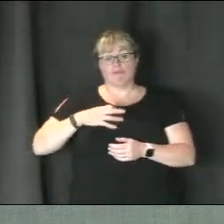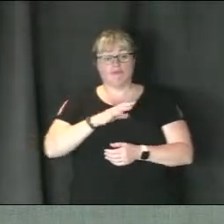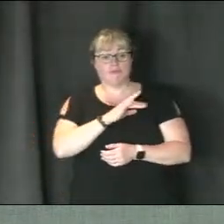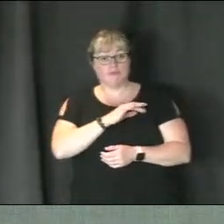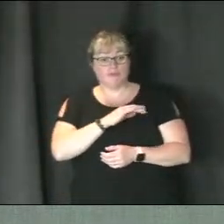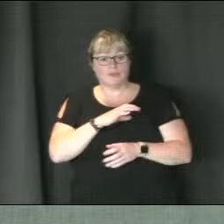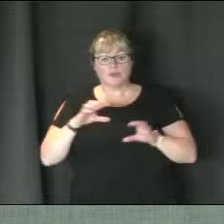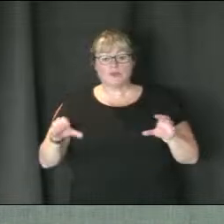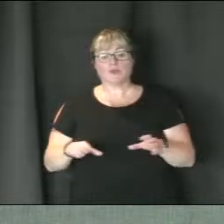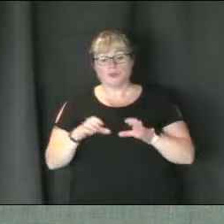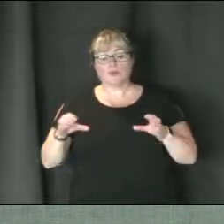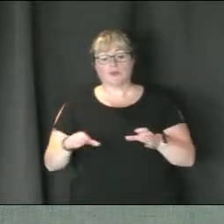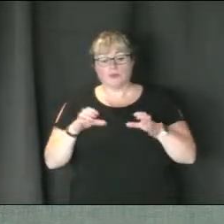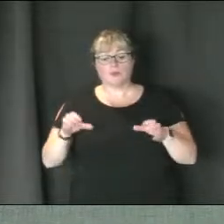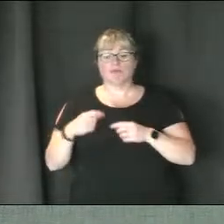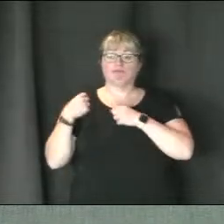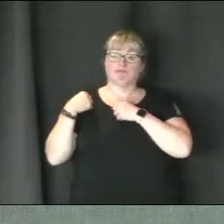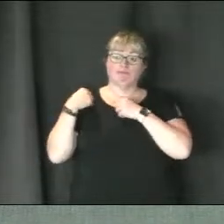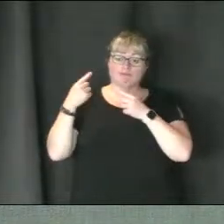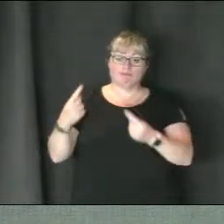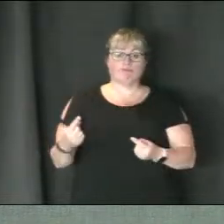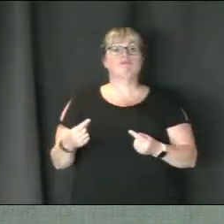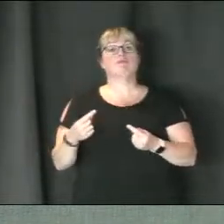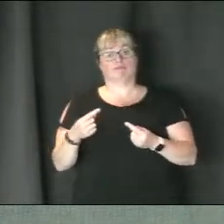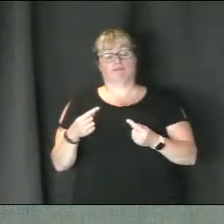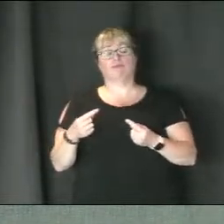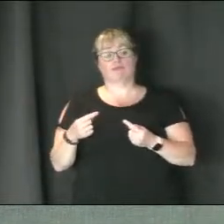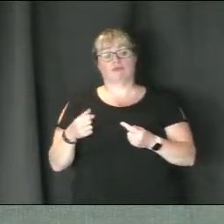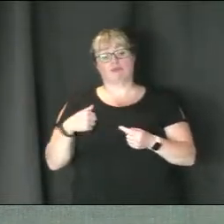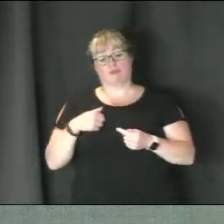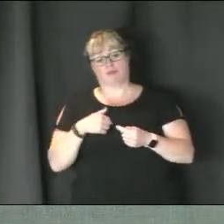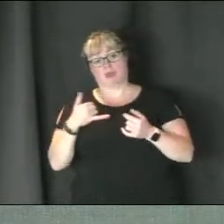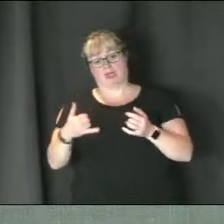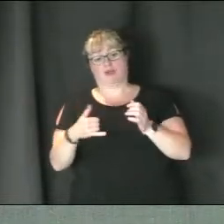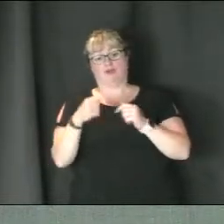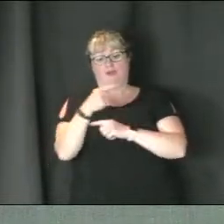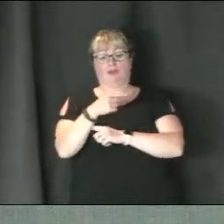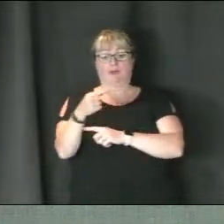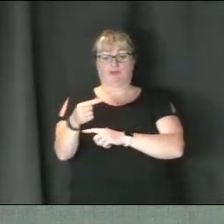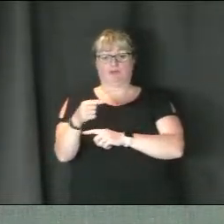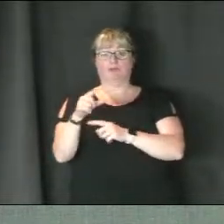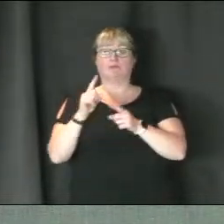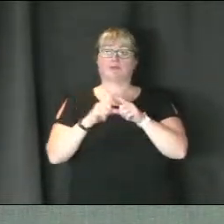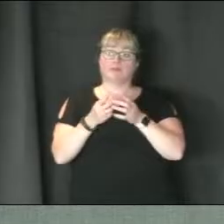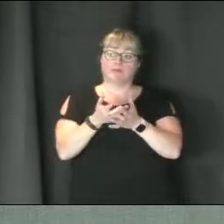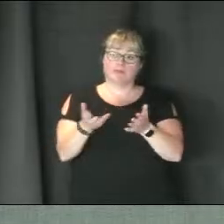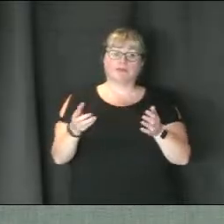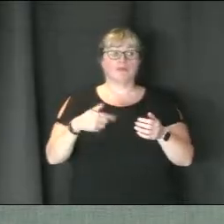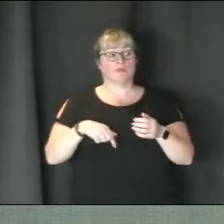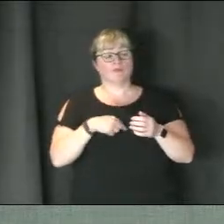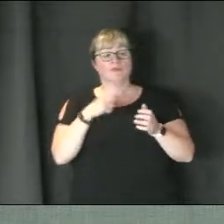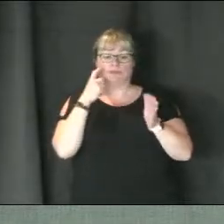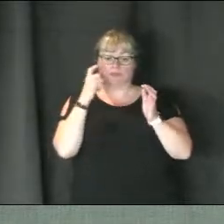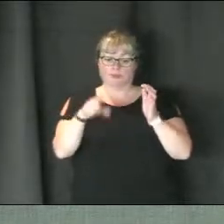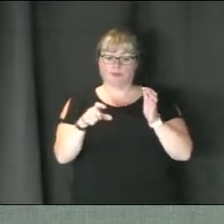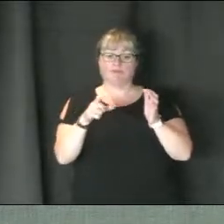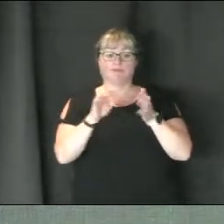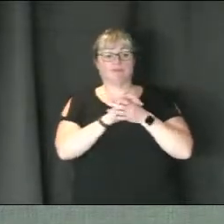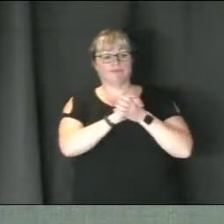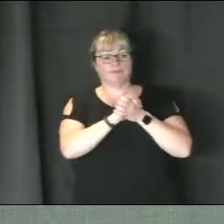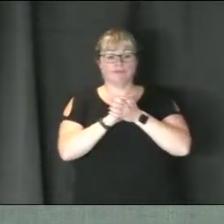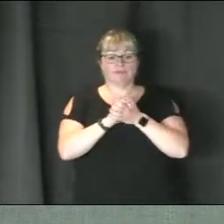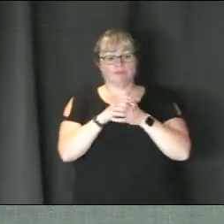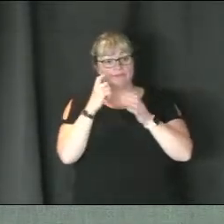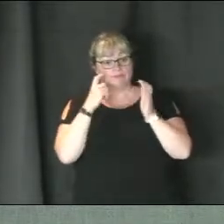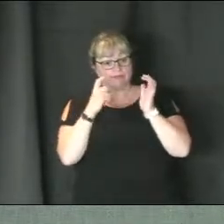done everything from the ground up. And I think we owe it as a government and as a society to make sure we recognize that and do